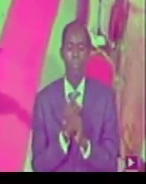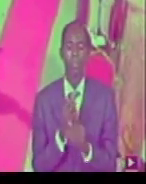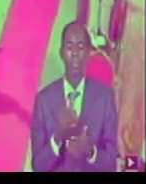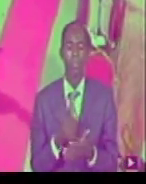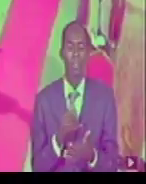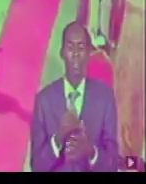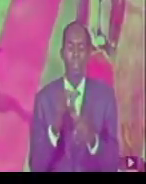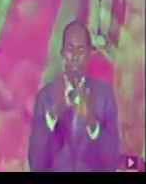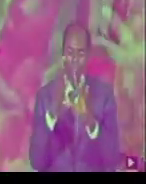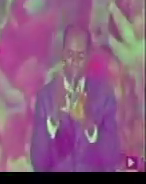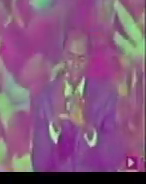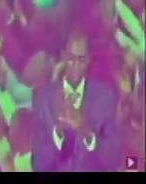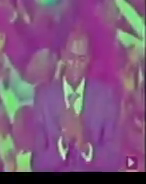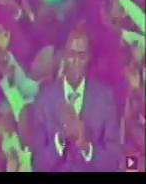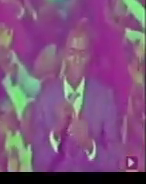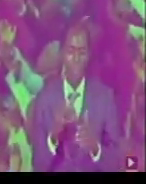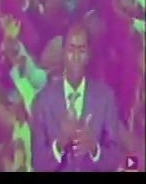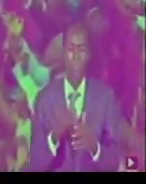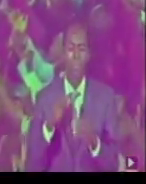Receive.